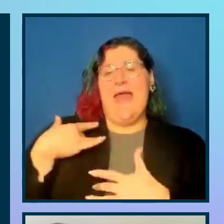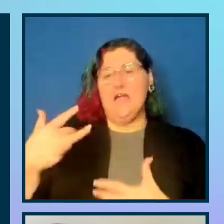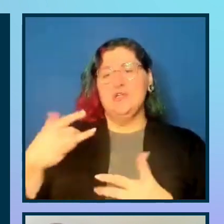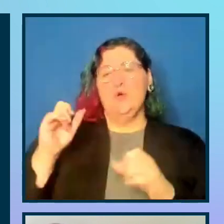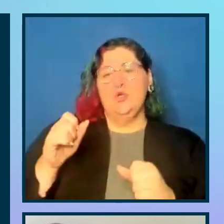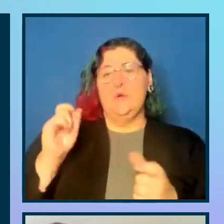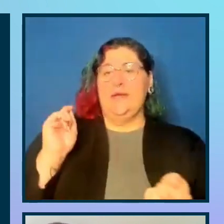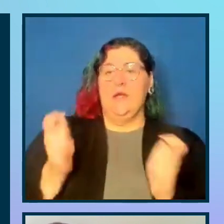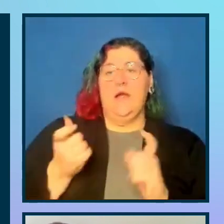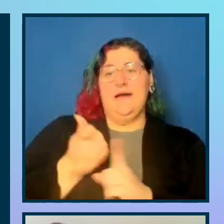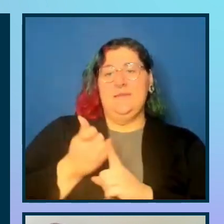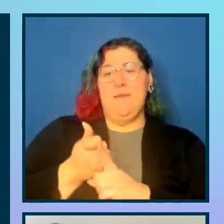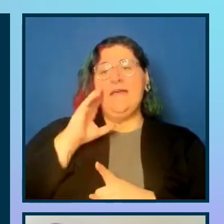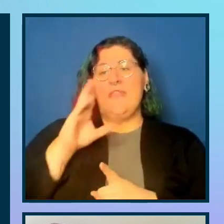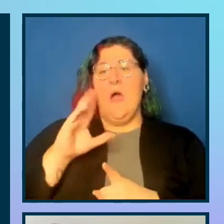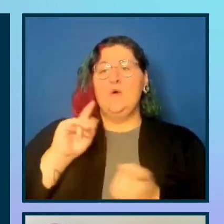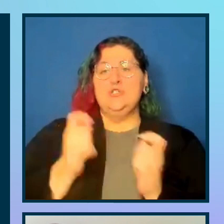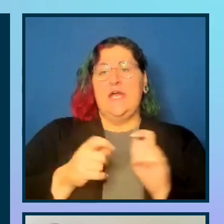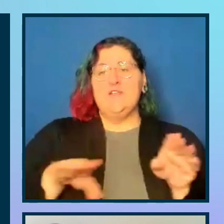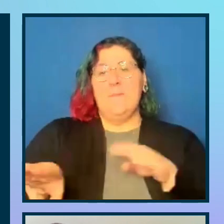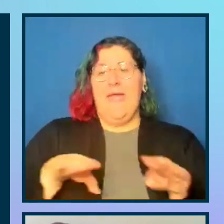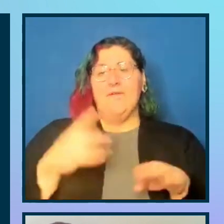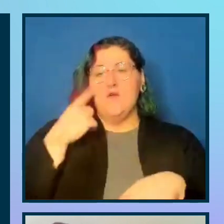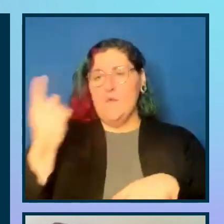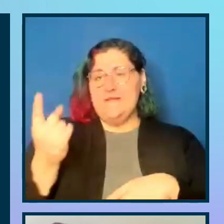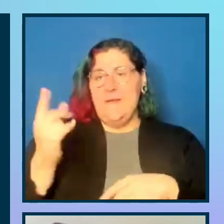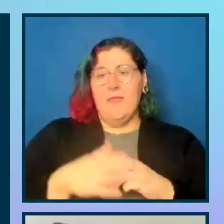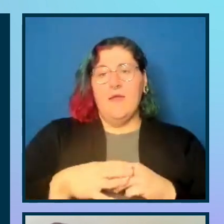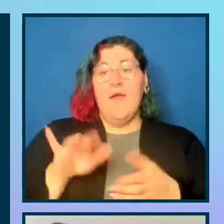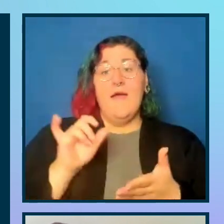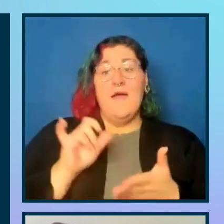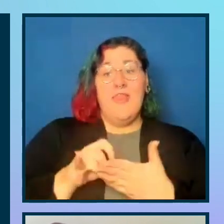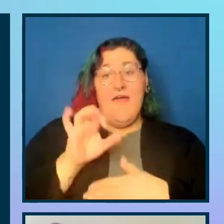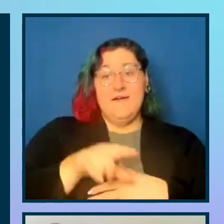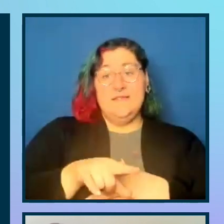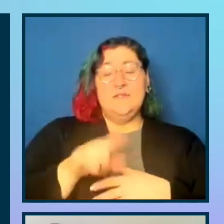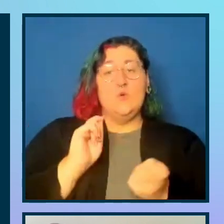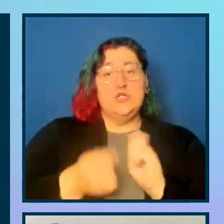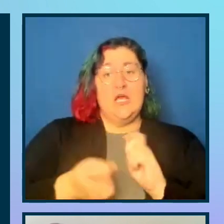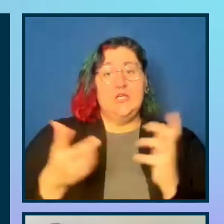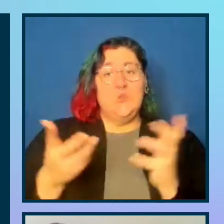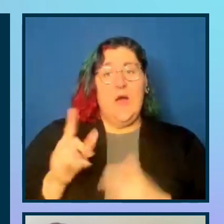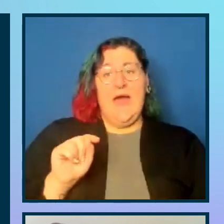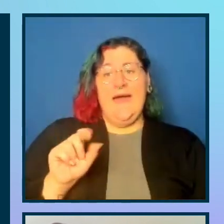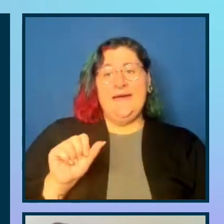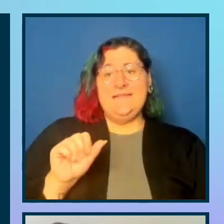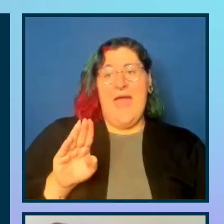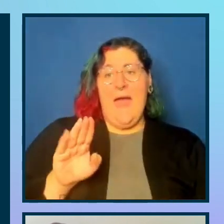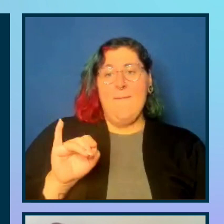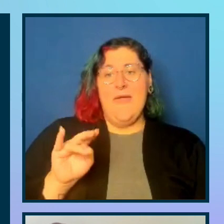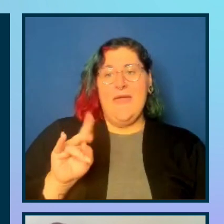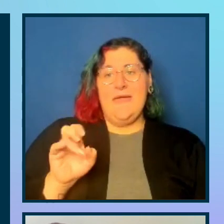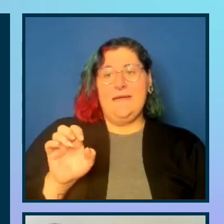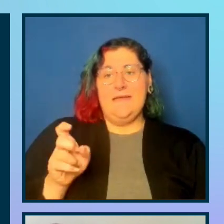adds certain behavior to an element. This particular add-on, though, modifies the tab index and also helps us to address accessibility concerns related